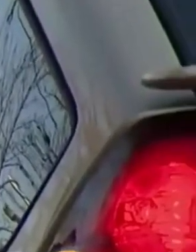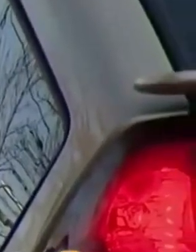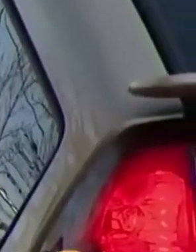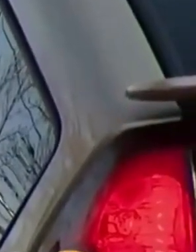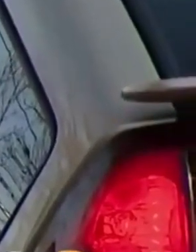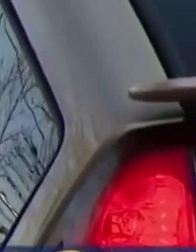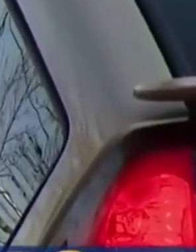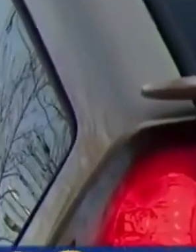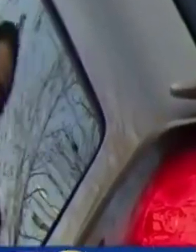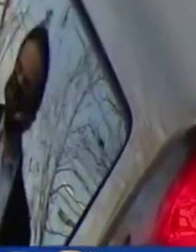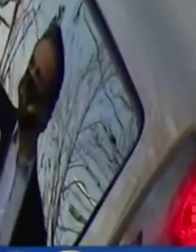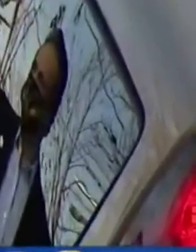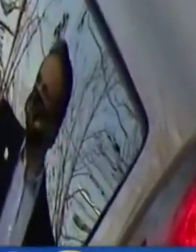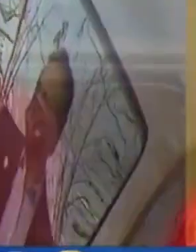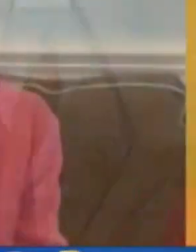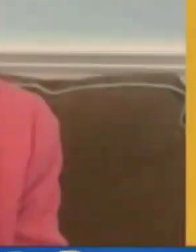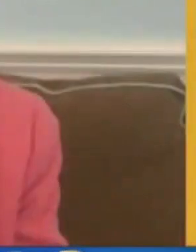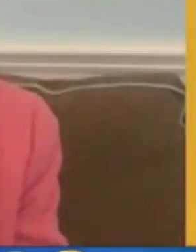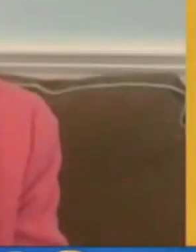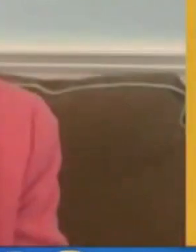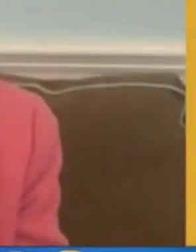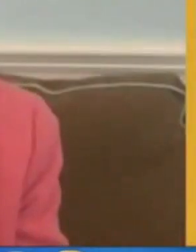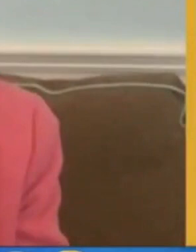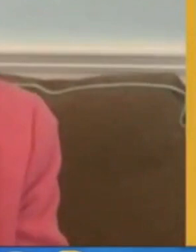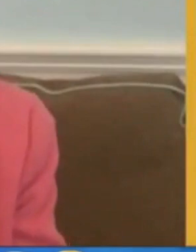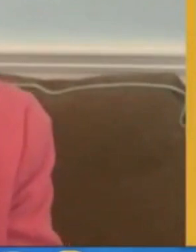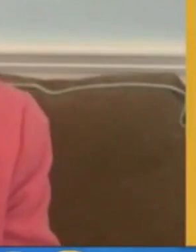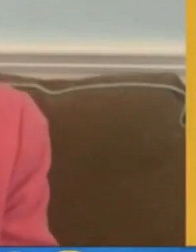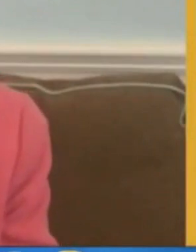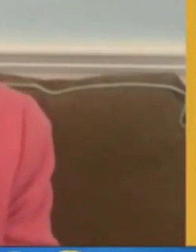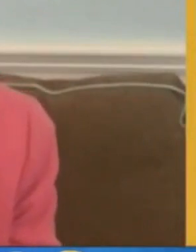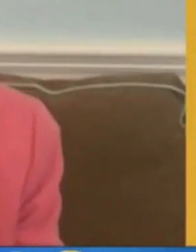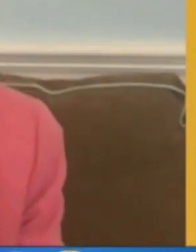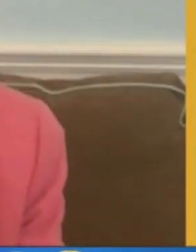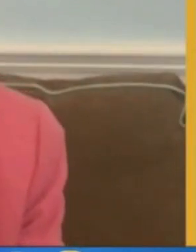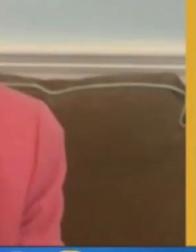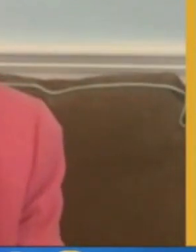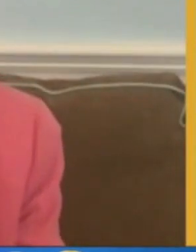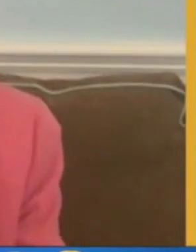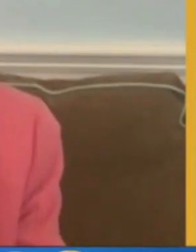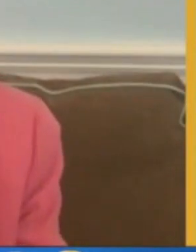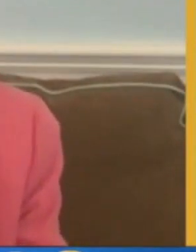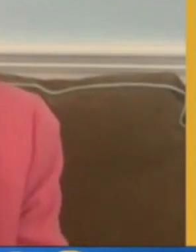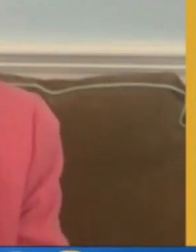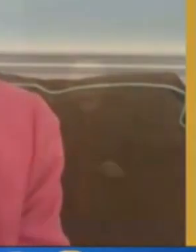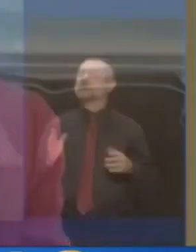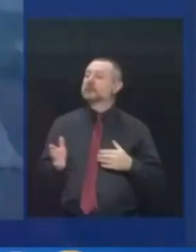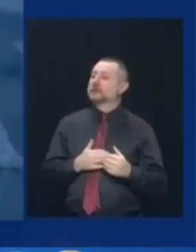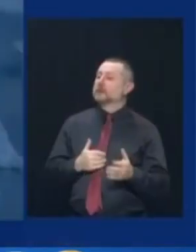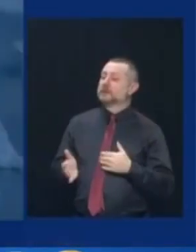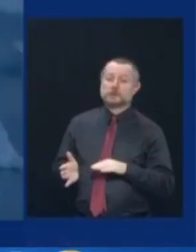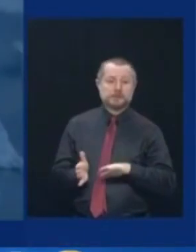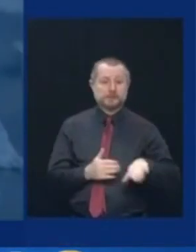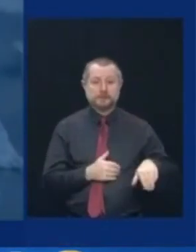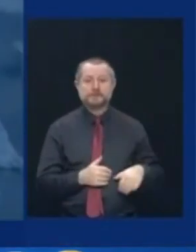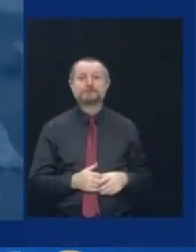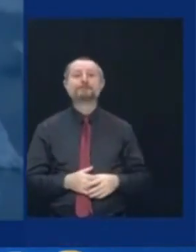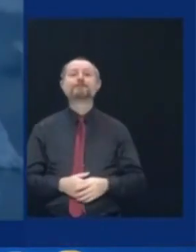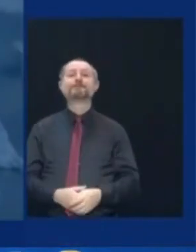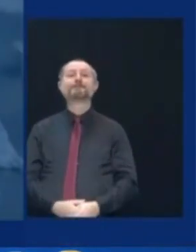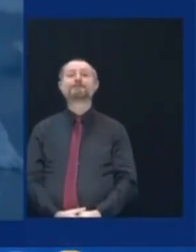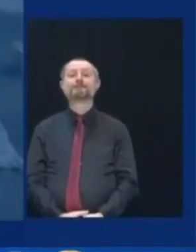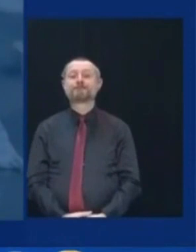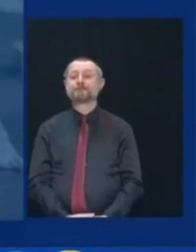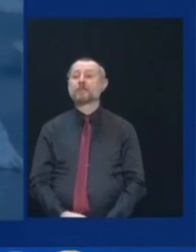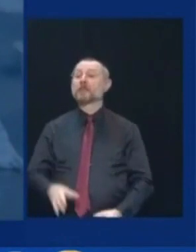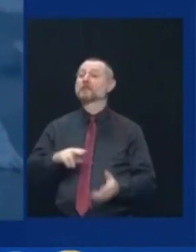said his 89-year-old mother and his two daughters, two of them, would be joining him in Albany for the holiday. Social media went crazy over that,